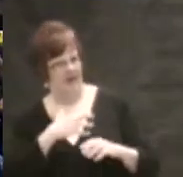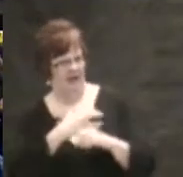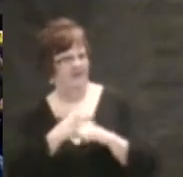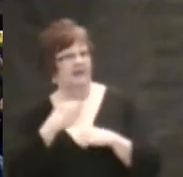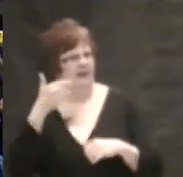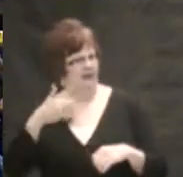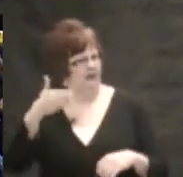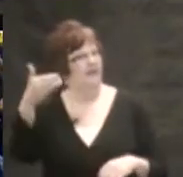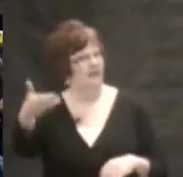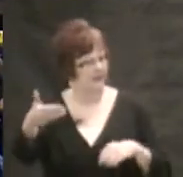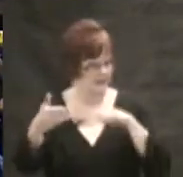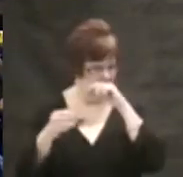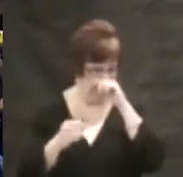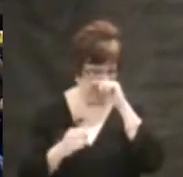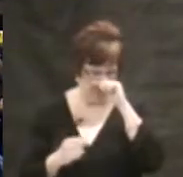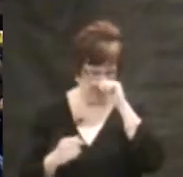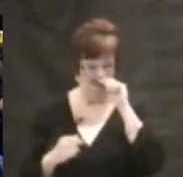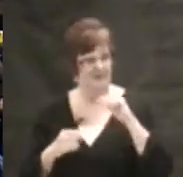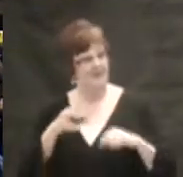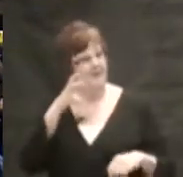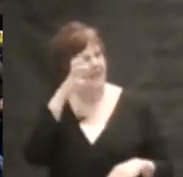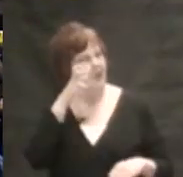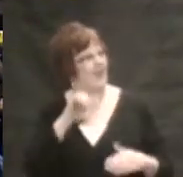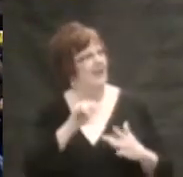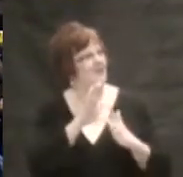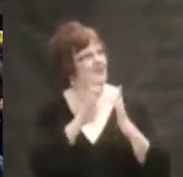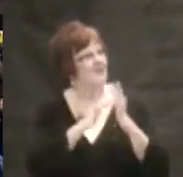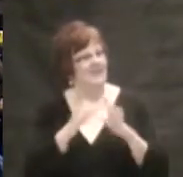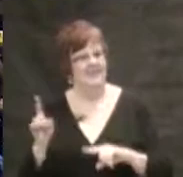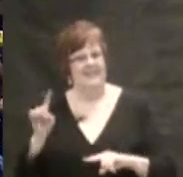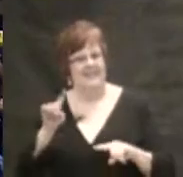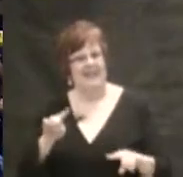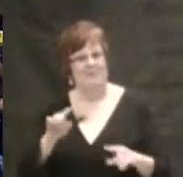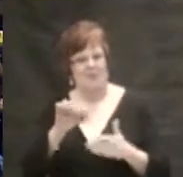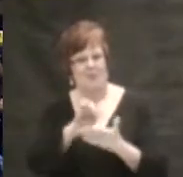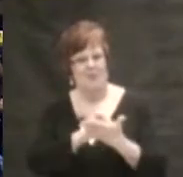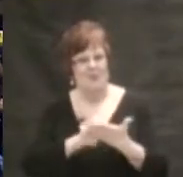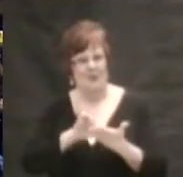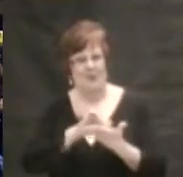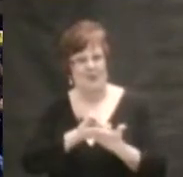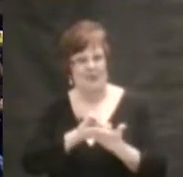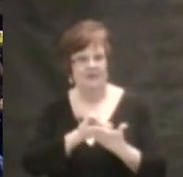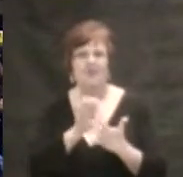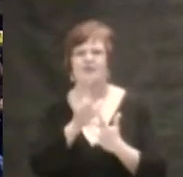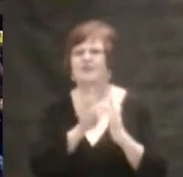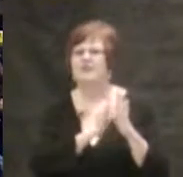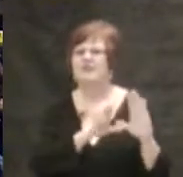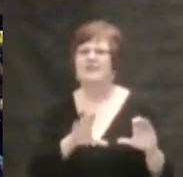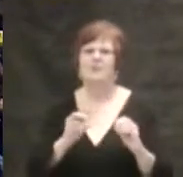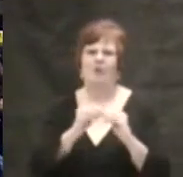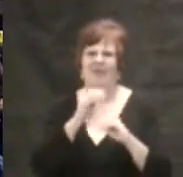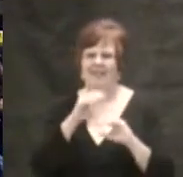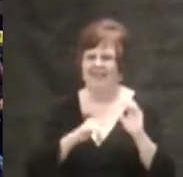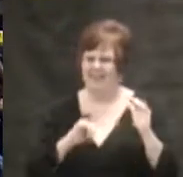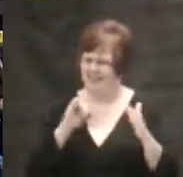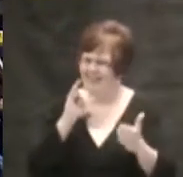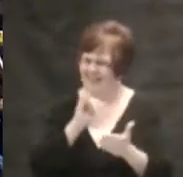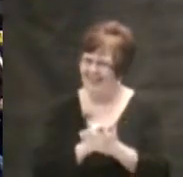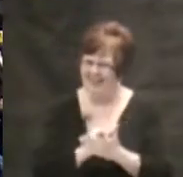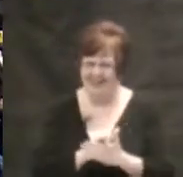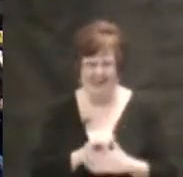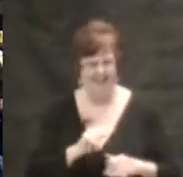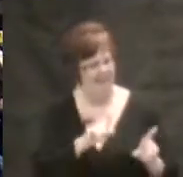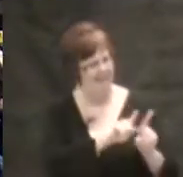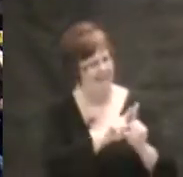time. Yet we hear that Jesus comes to clean them. Well, Jesus does more than that. Because just like dirty feet, all of us